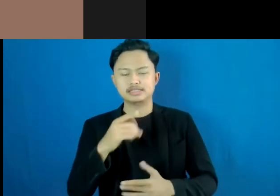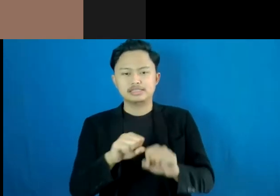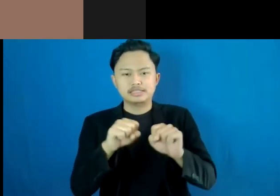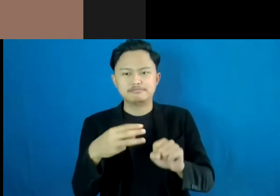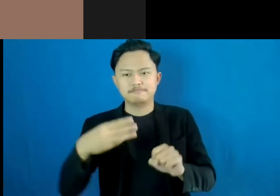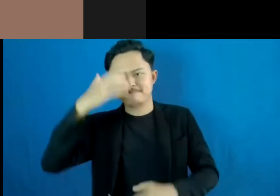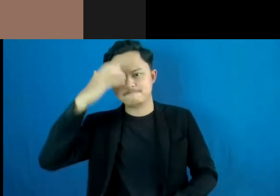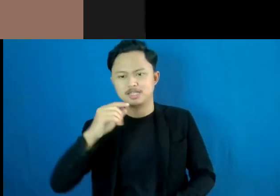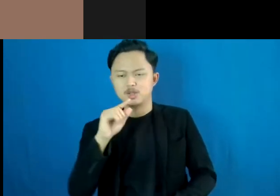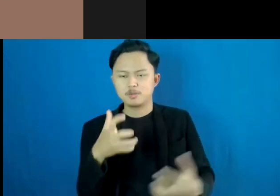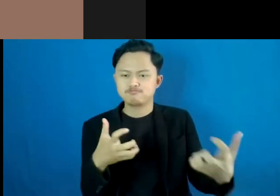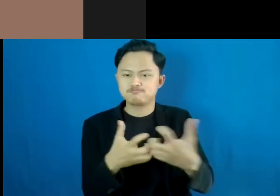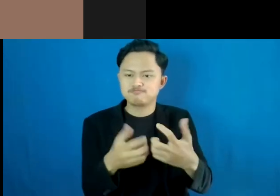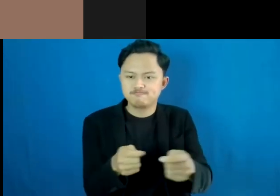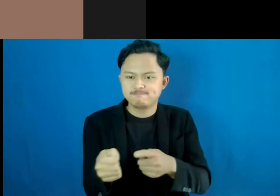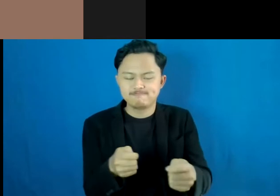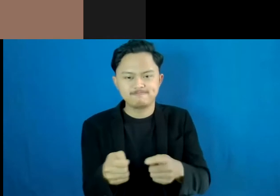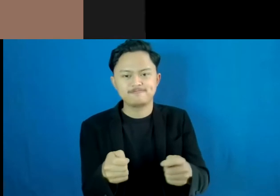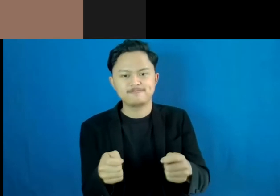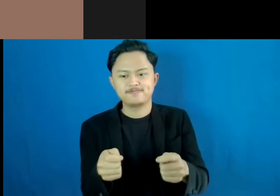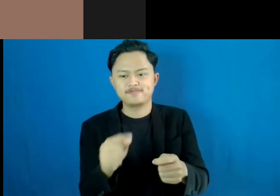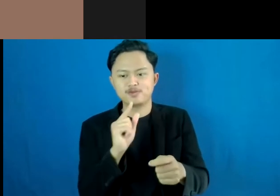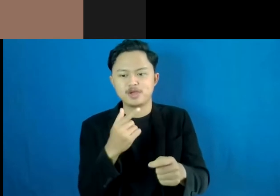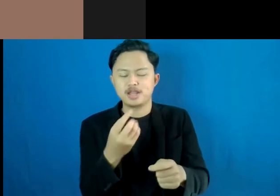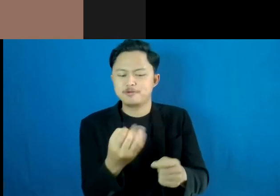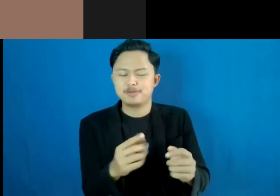or unavailability of charging?